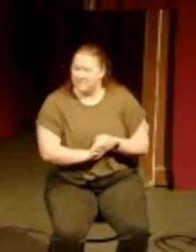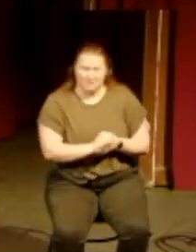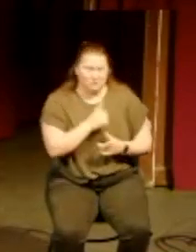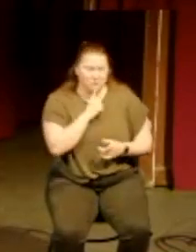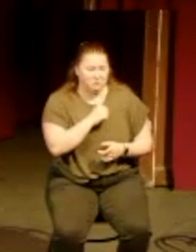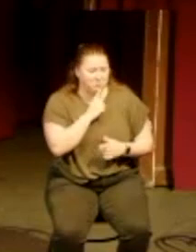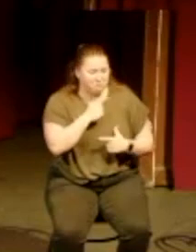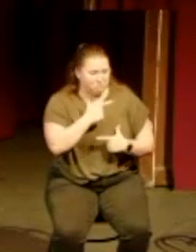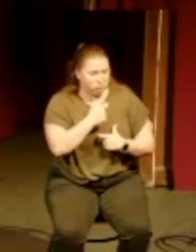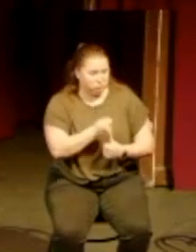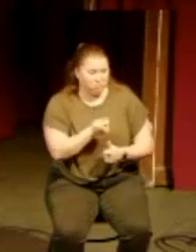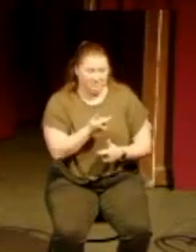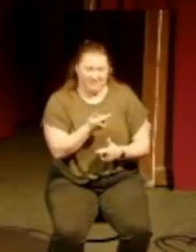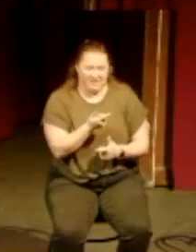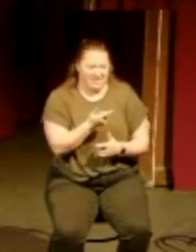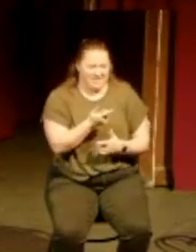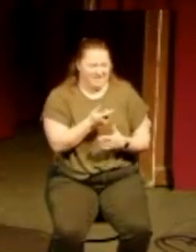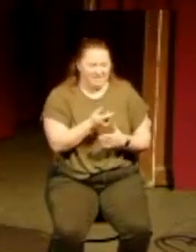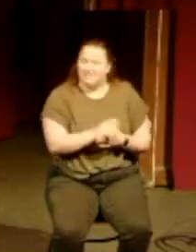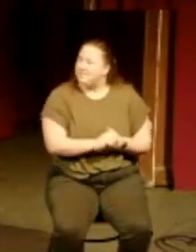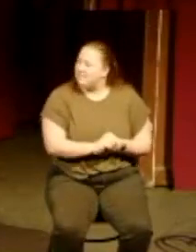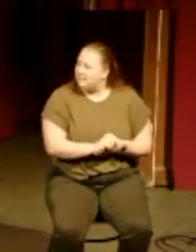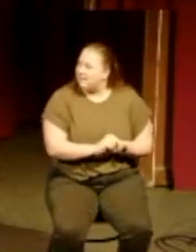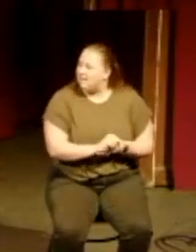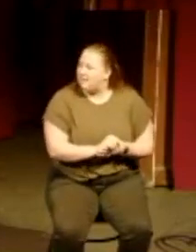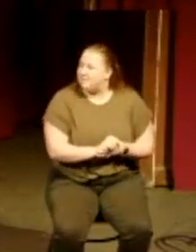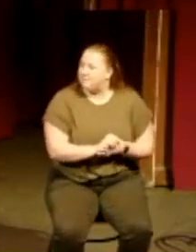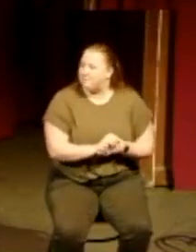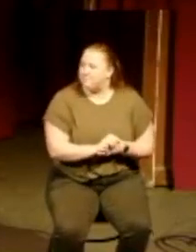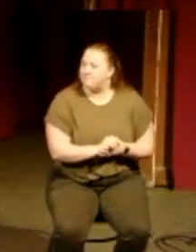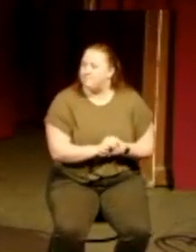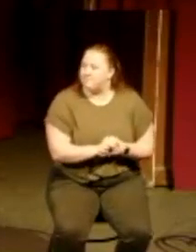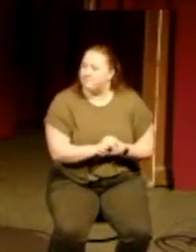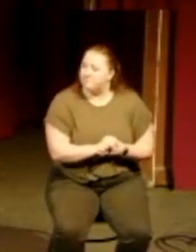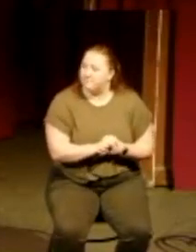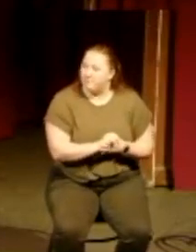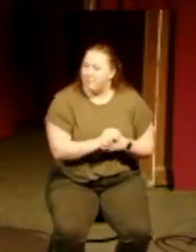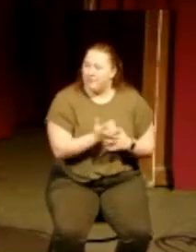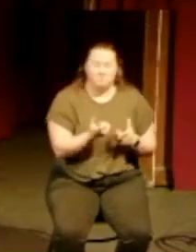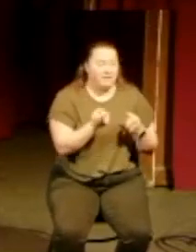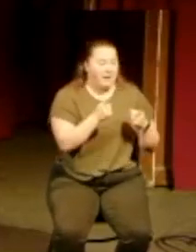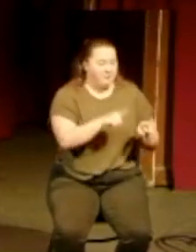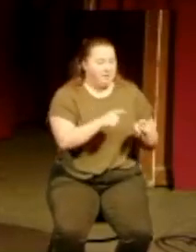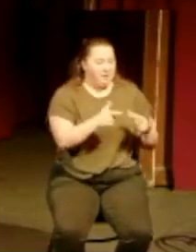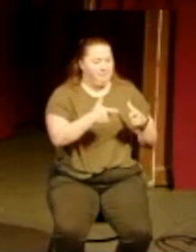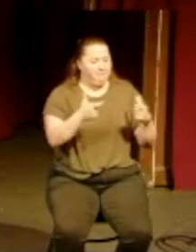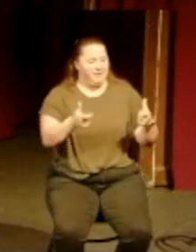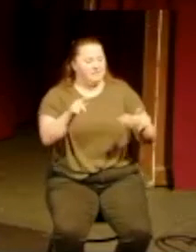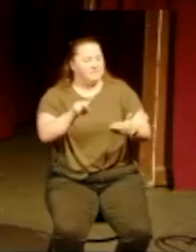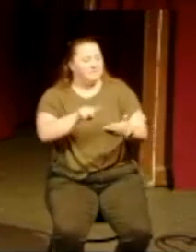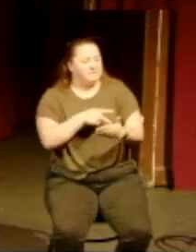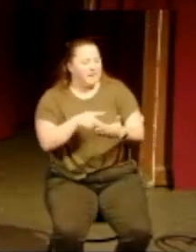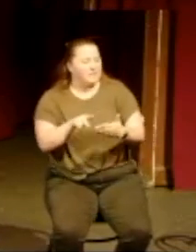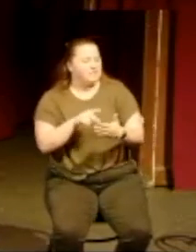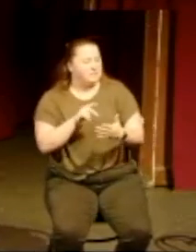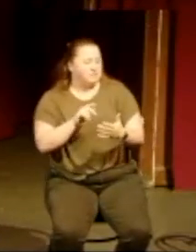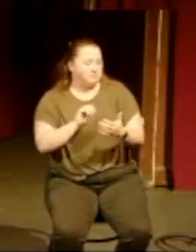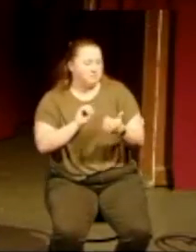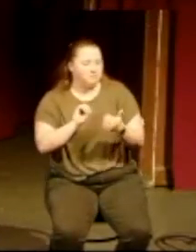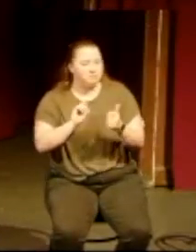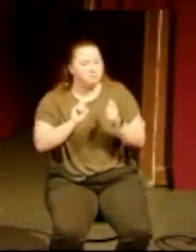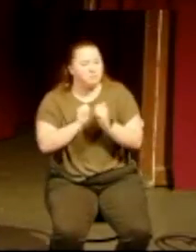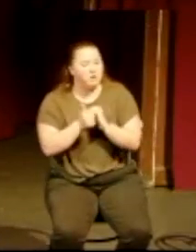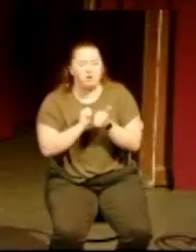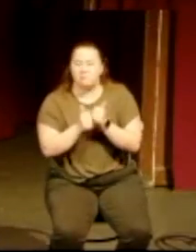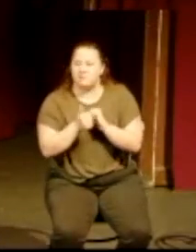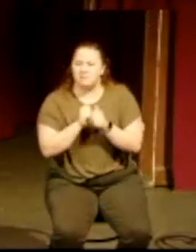here, and really cool. I happened to be at this huge dance recital, and Rebecca Miner, where's Rebecca?